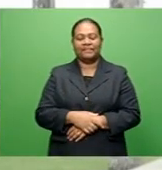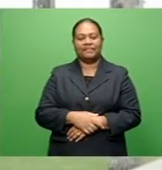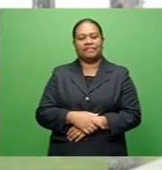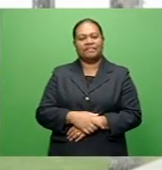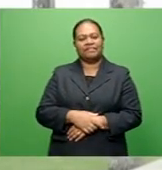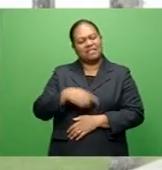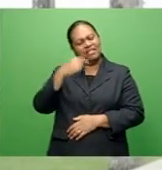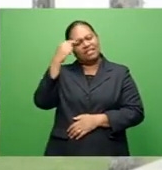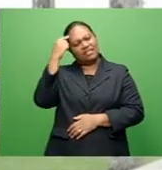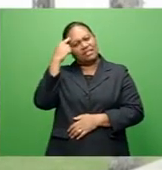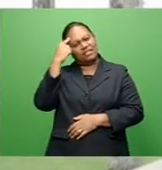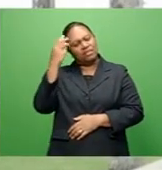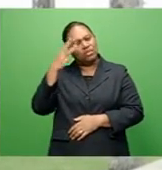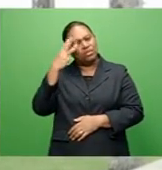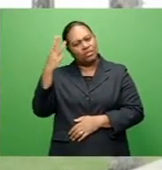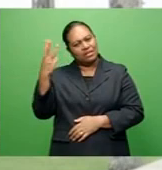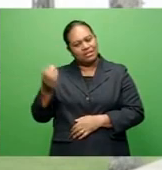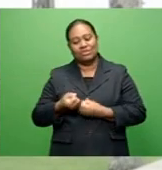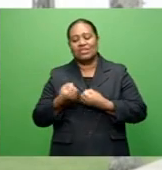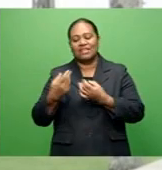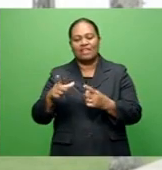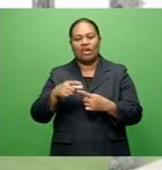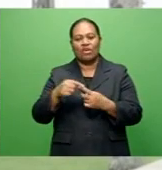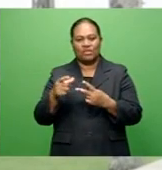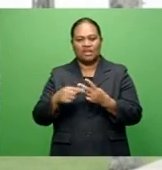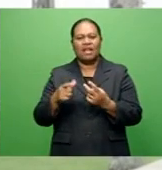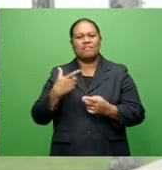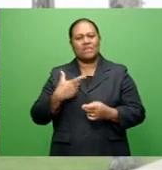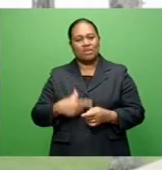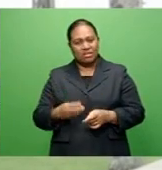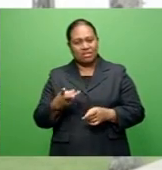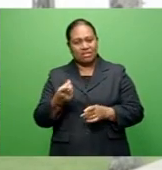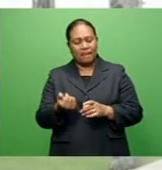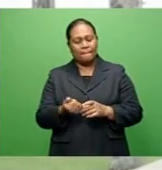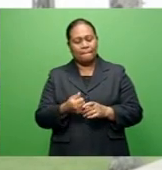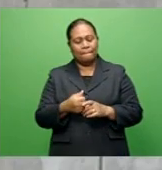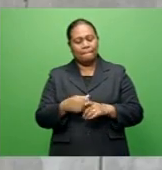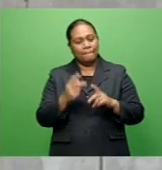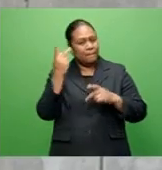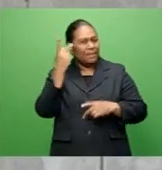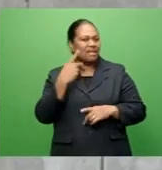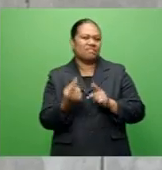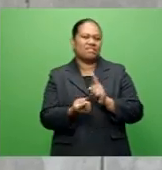I think it will be wise to give them options because many parents are facing financial hardships.